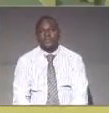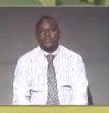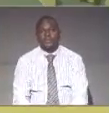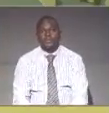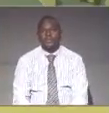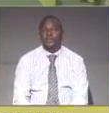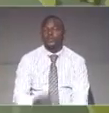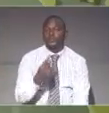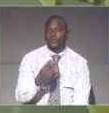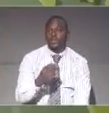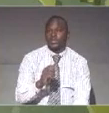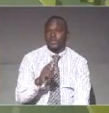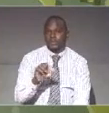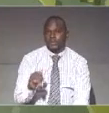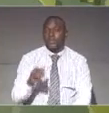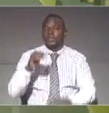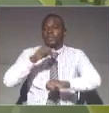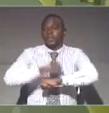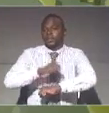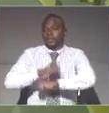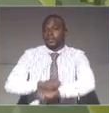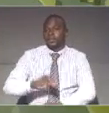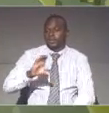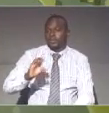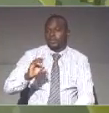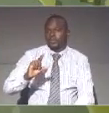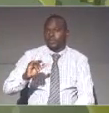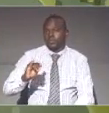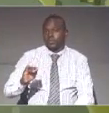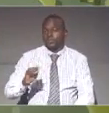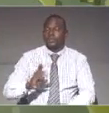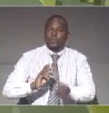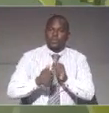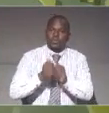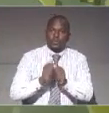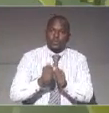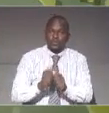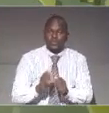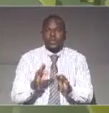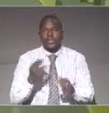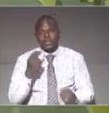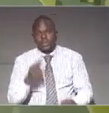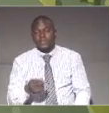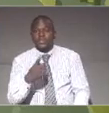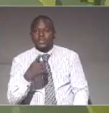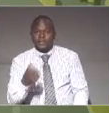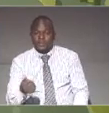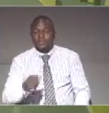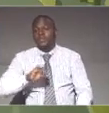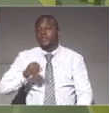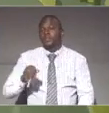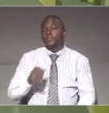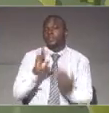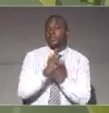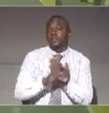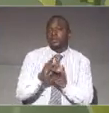And the 2019 National Schools Coca-Cola Soccer Tournament has witnessed the round of 16 in Jinja